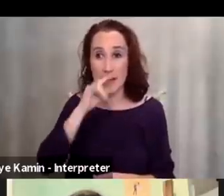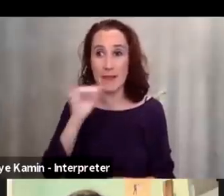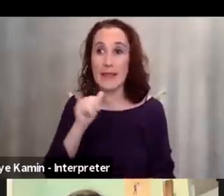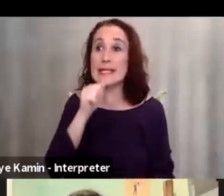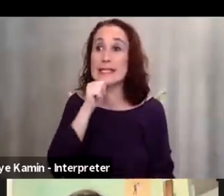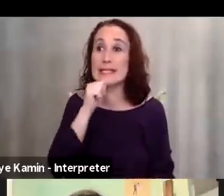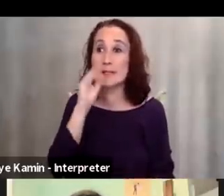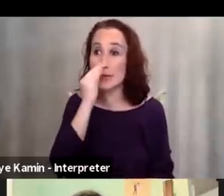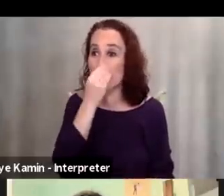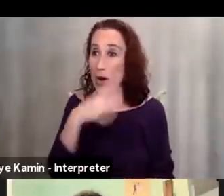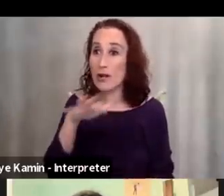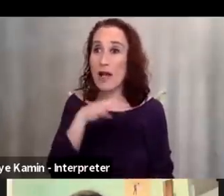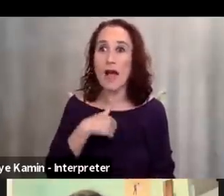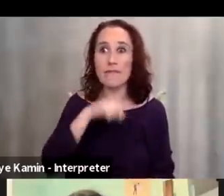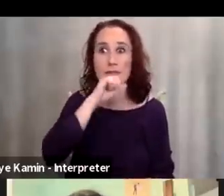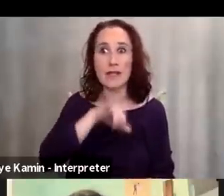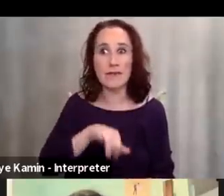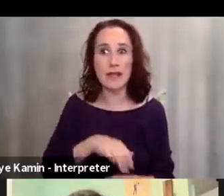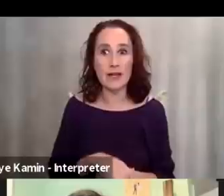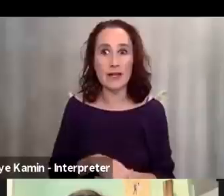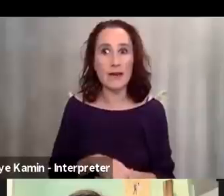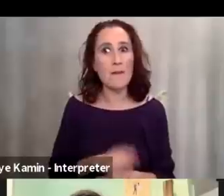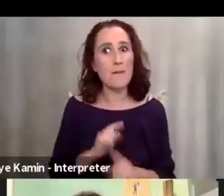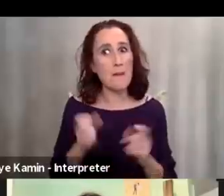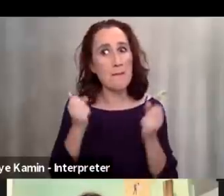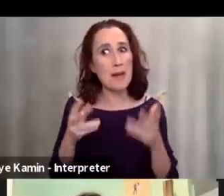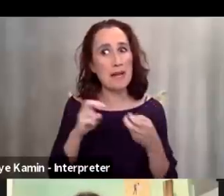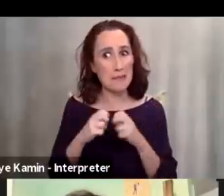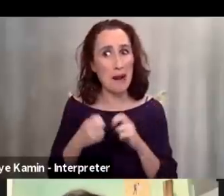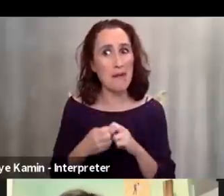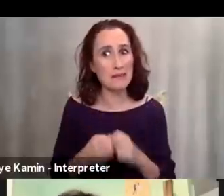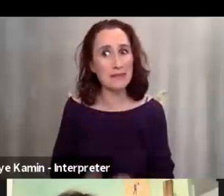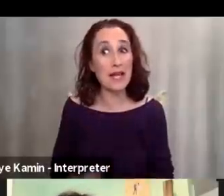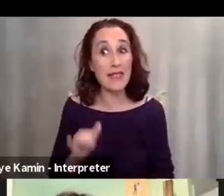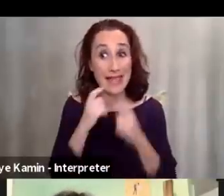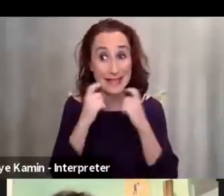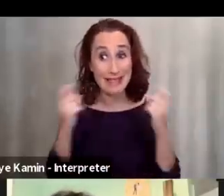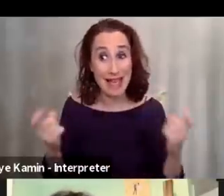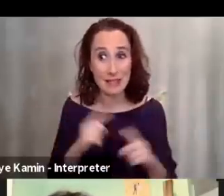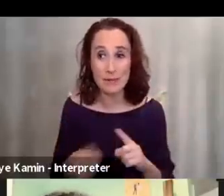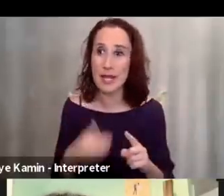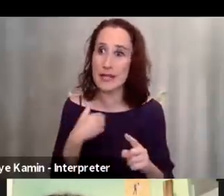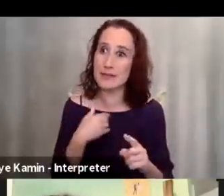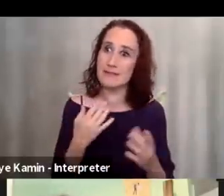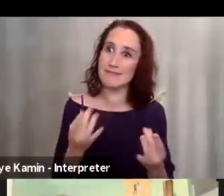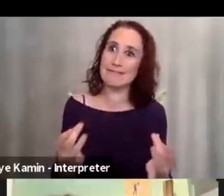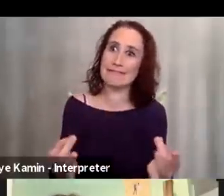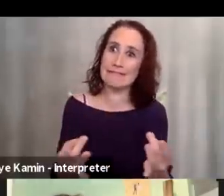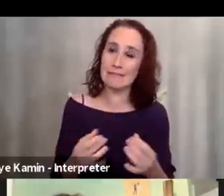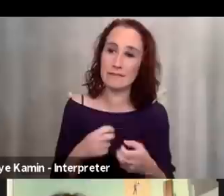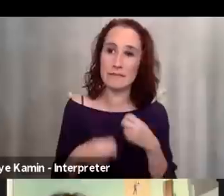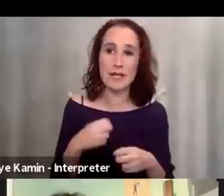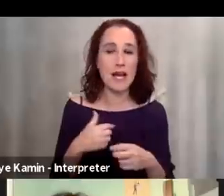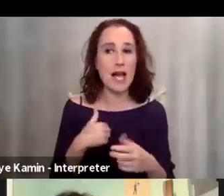Garden. I loved The Secret Garden. It's really problematic in a lot of areas, and it's a classic. And so I haven't had my daughter read that